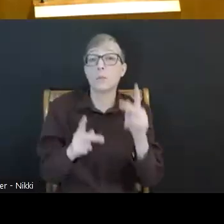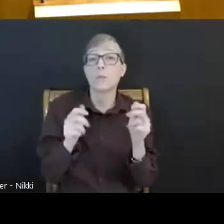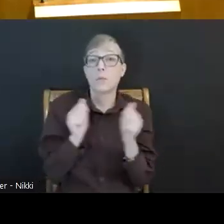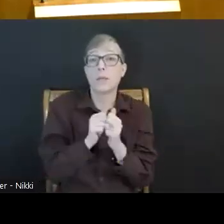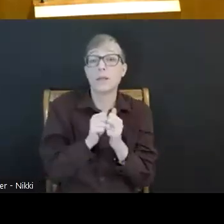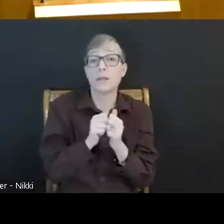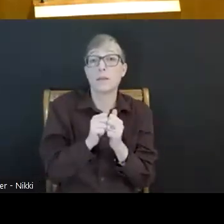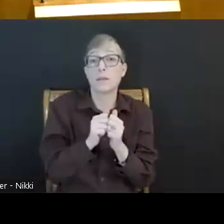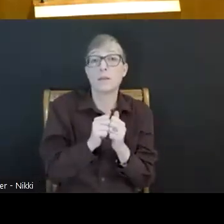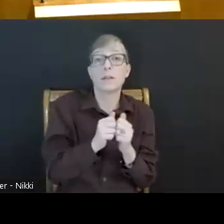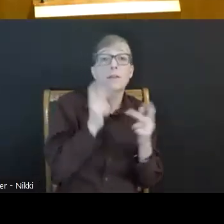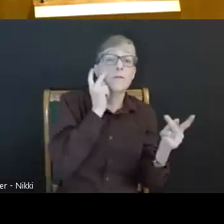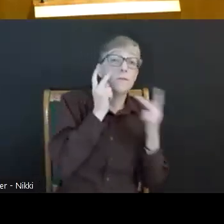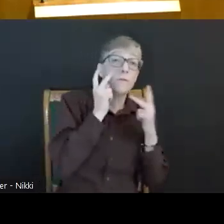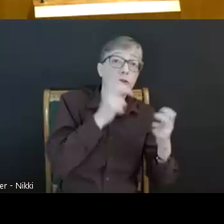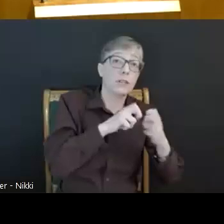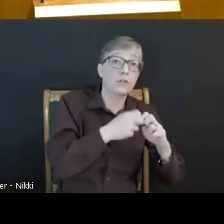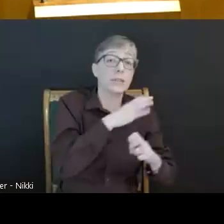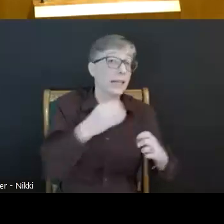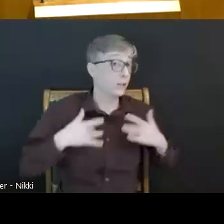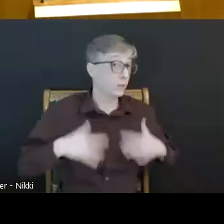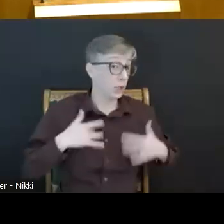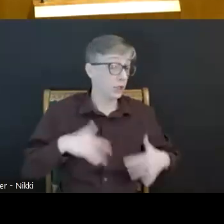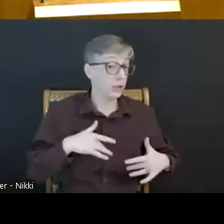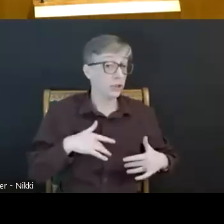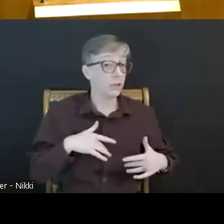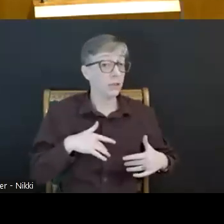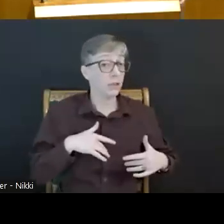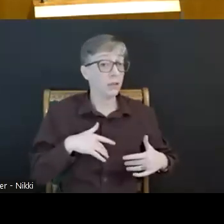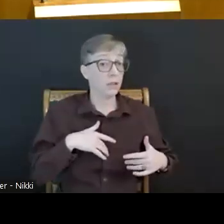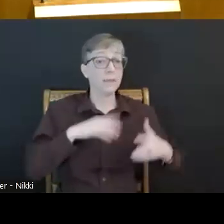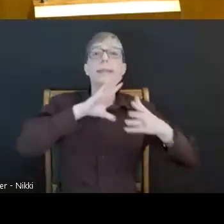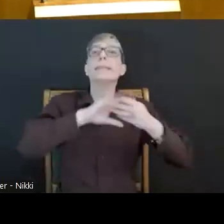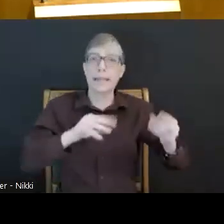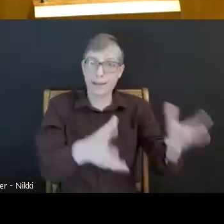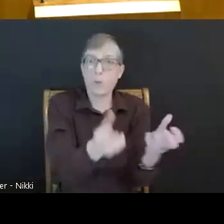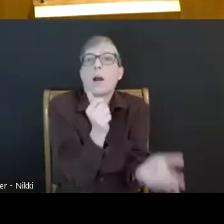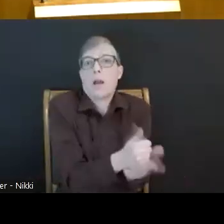they want help when people have been surveyed. It's not like they don't know they need help.